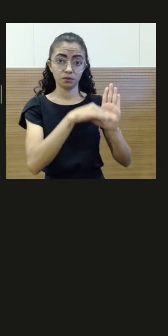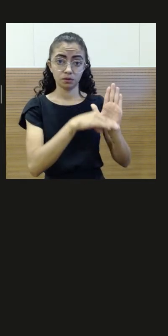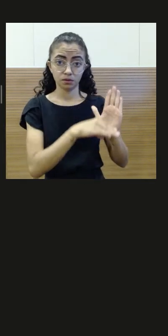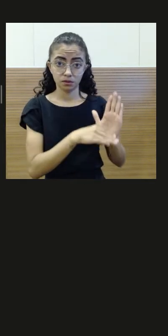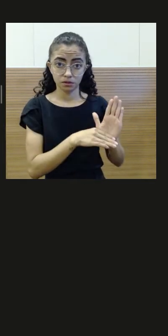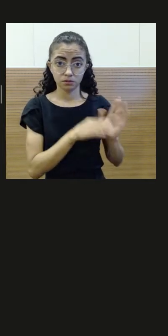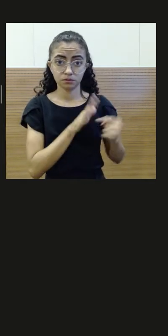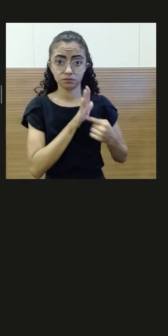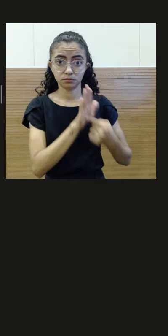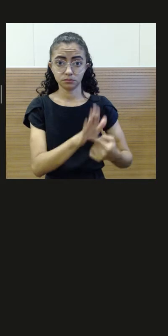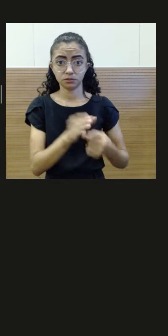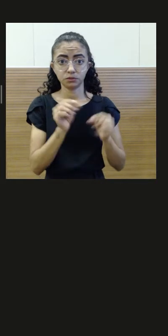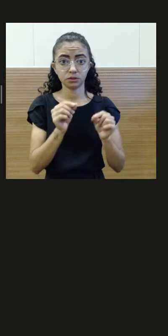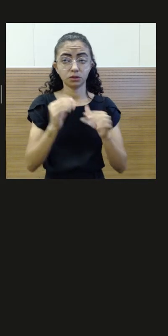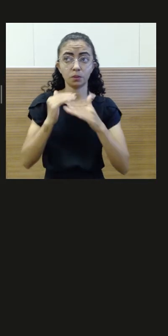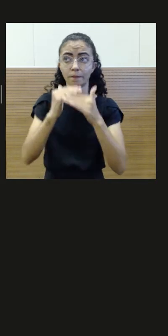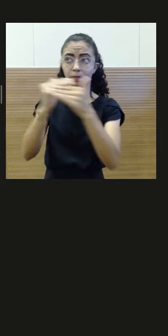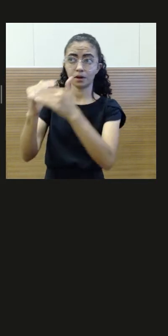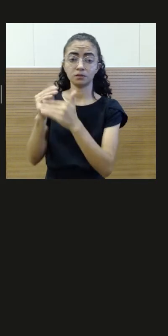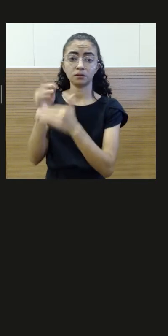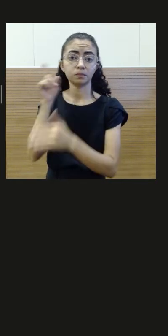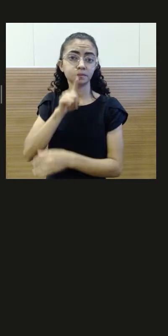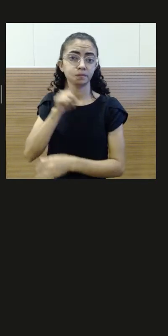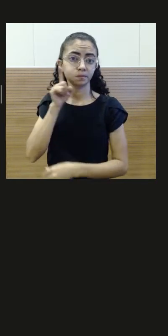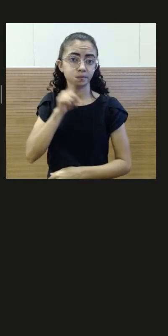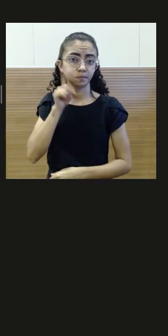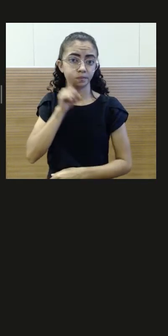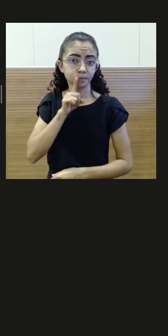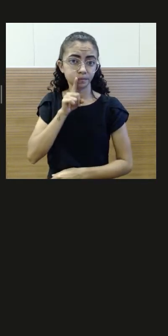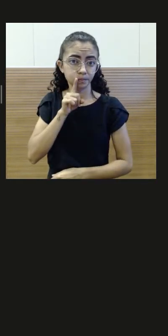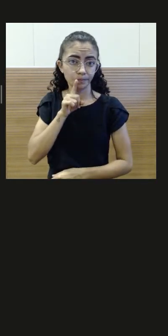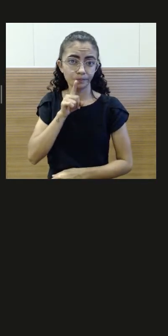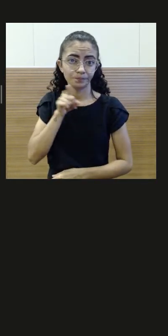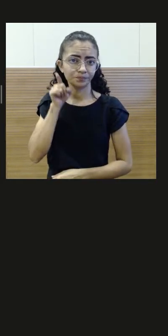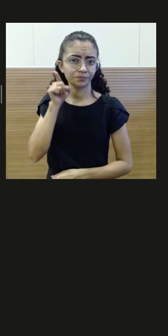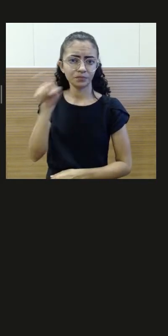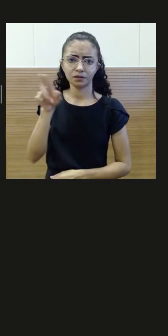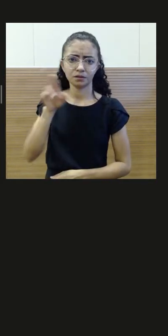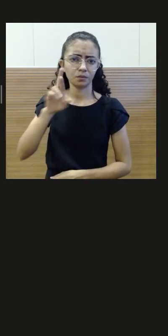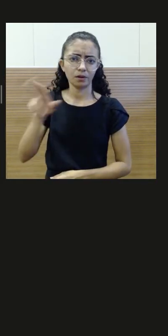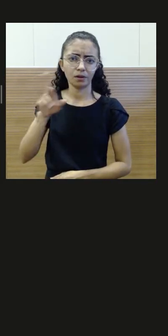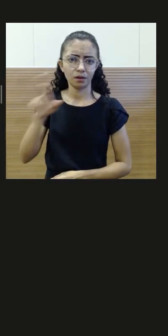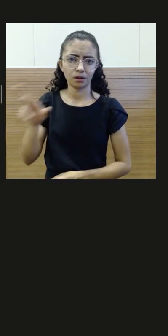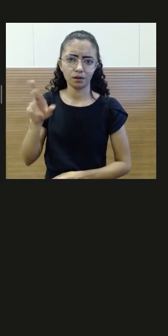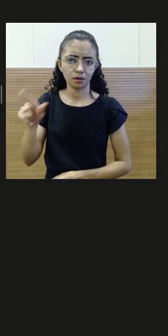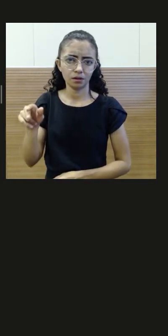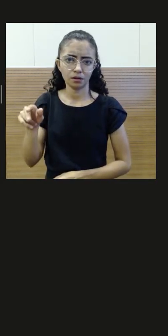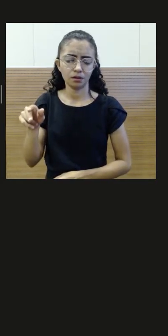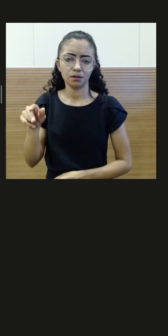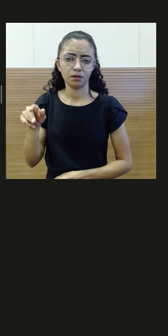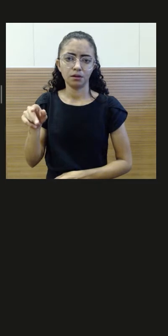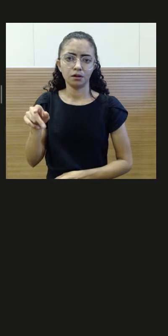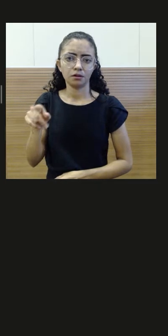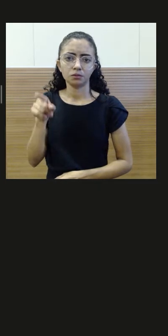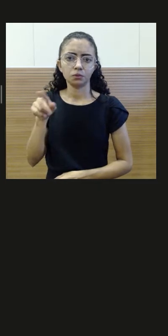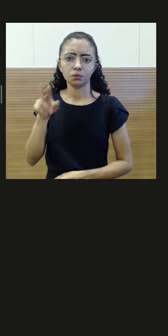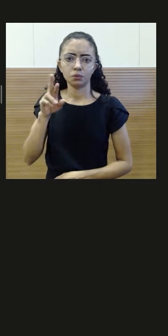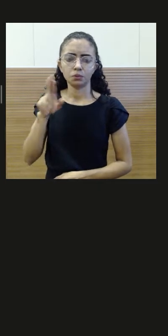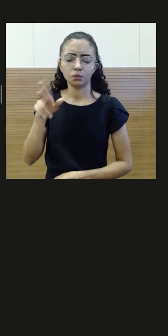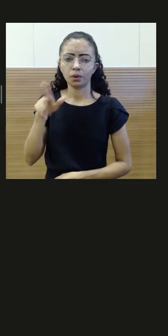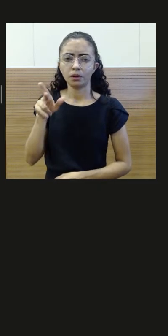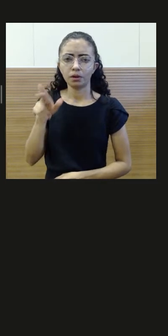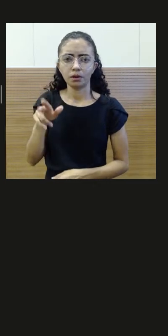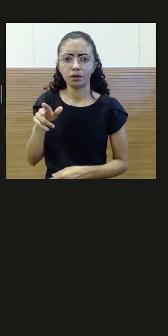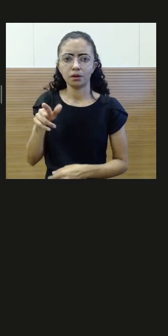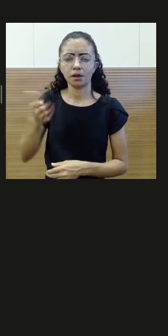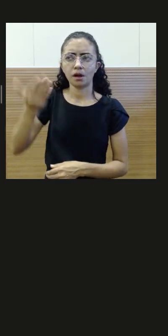with recommendations issued by the Dietary Guidelines for Americans since their inception in 1980.